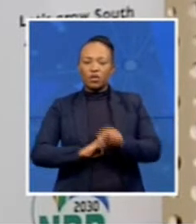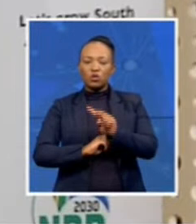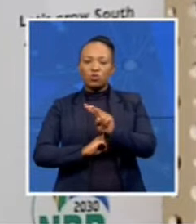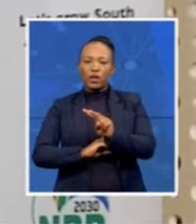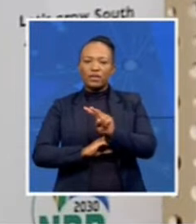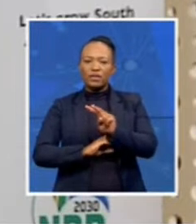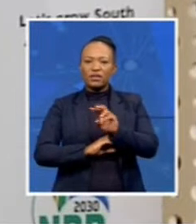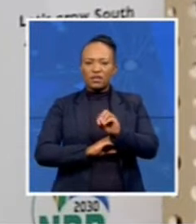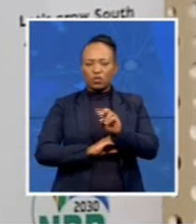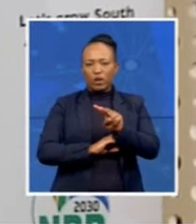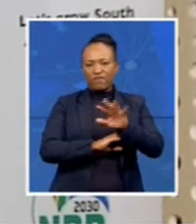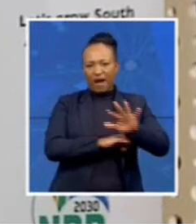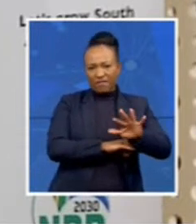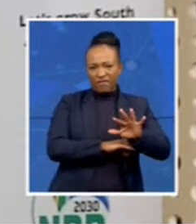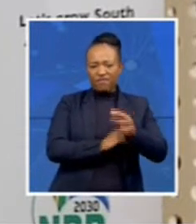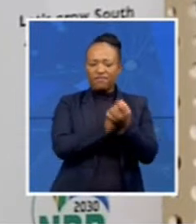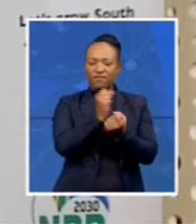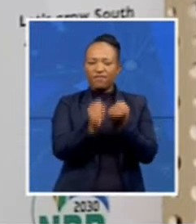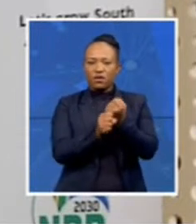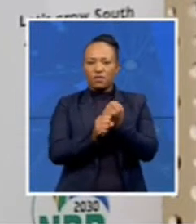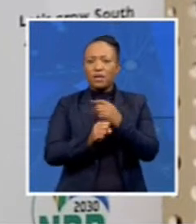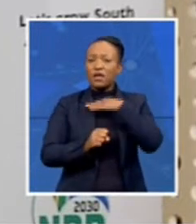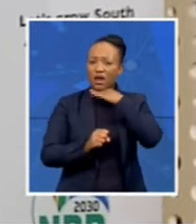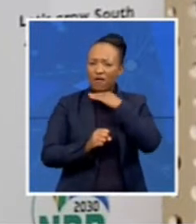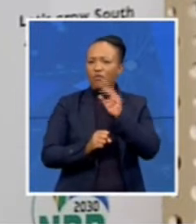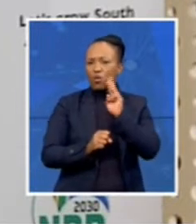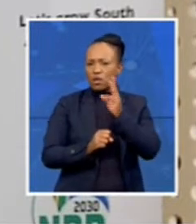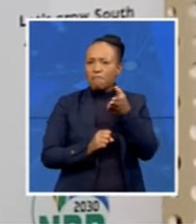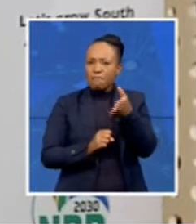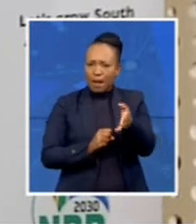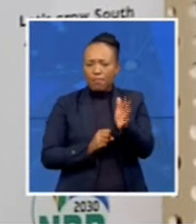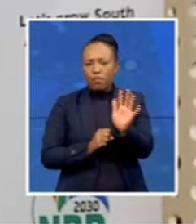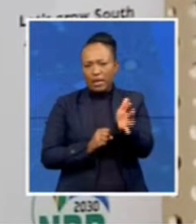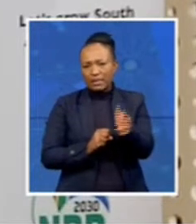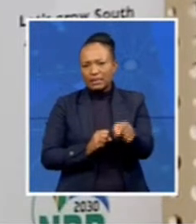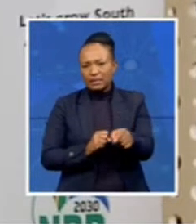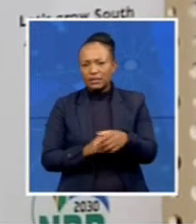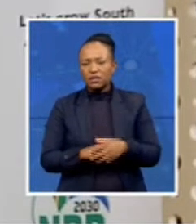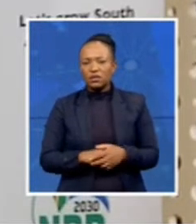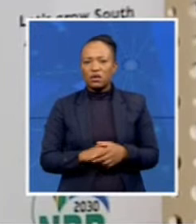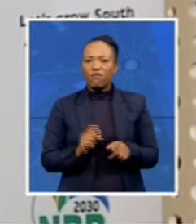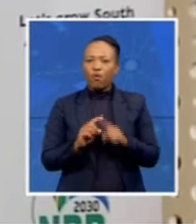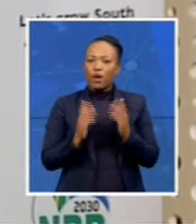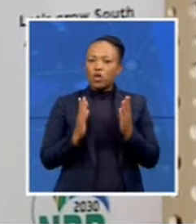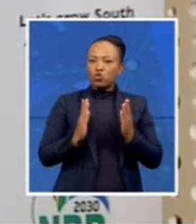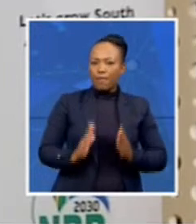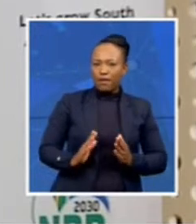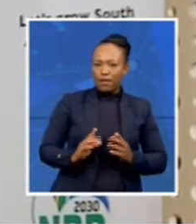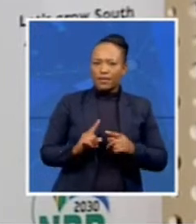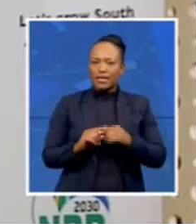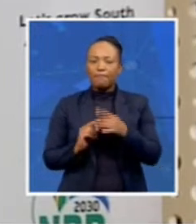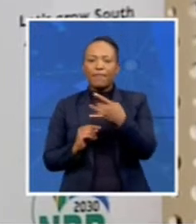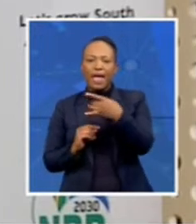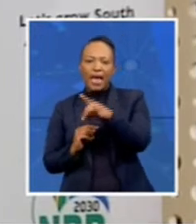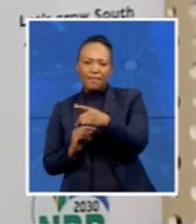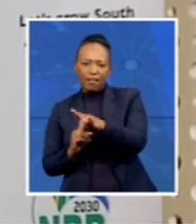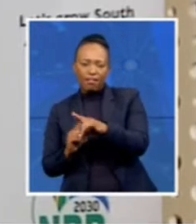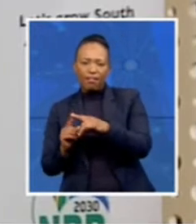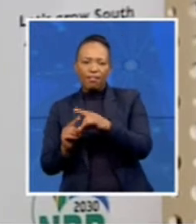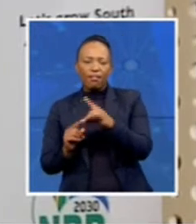insufficient water supplies to meet human and ecosystems needs, resulting in increased competition for